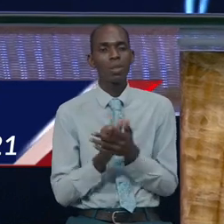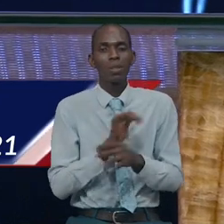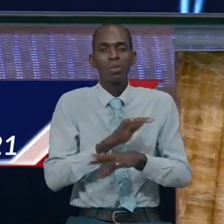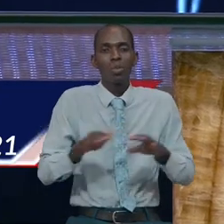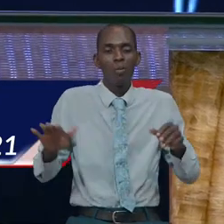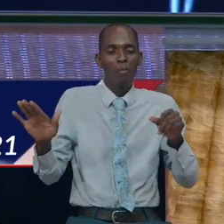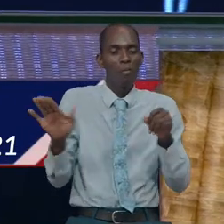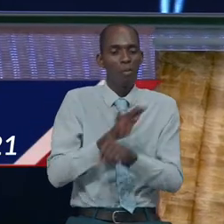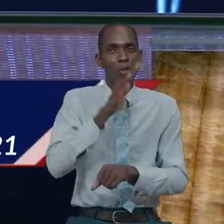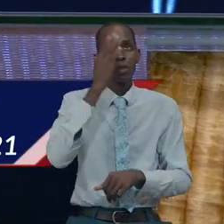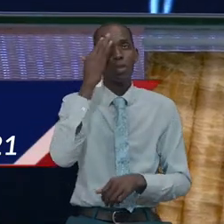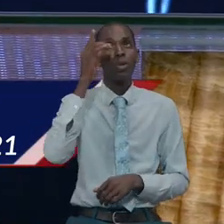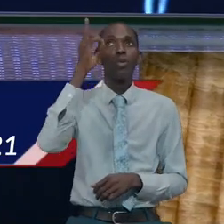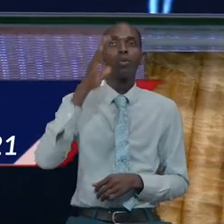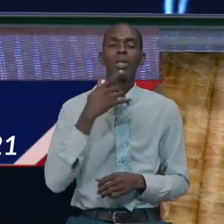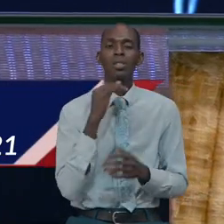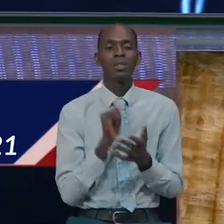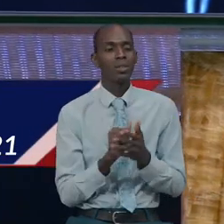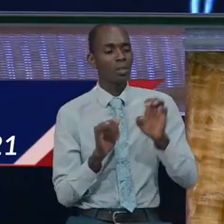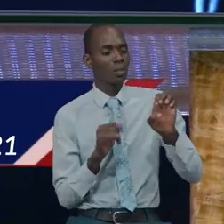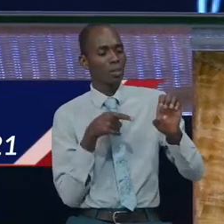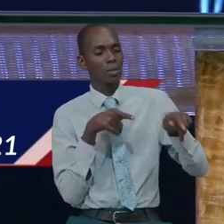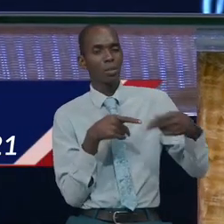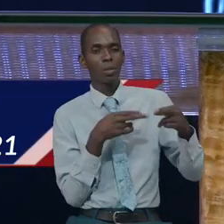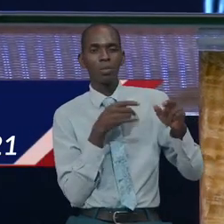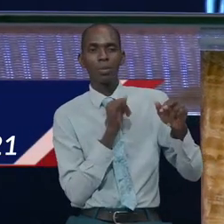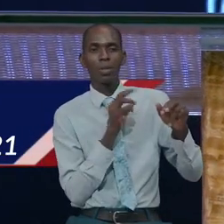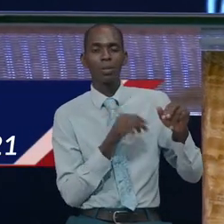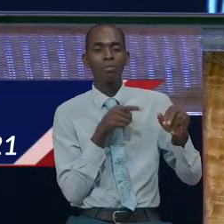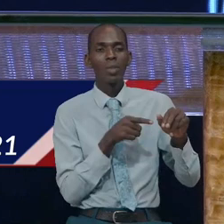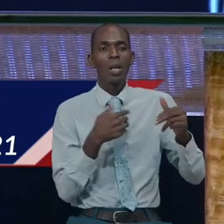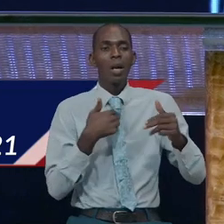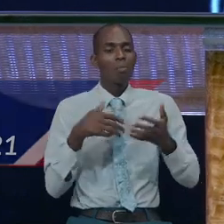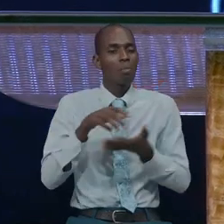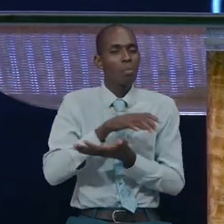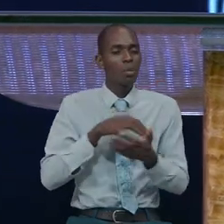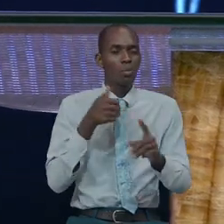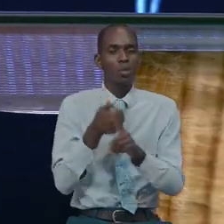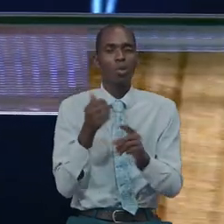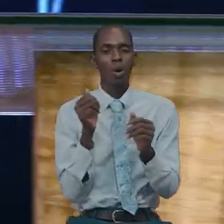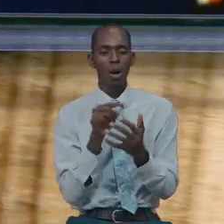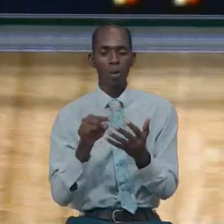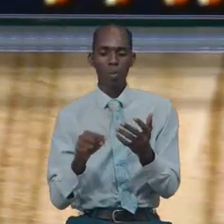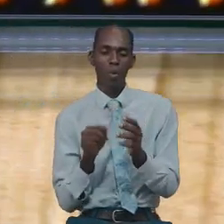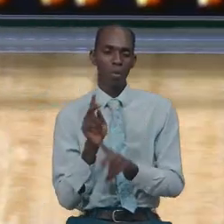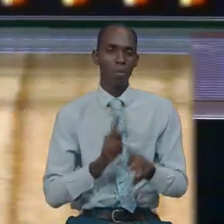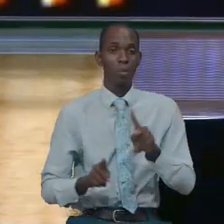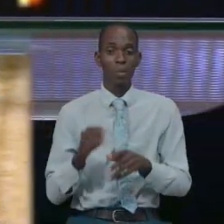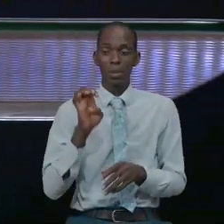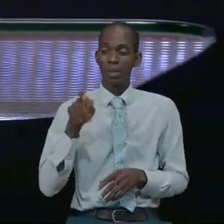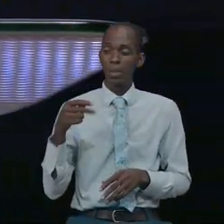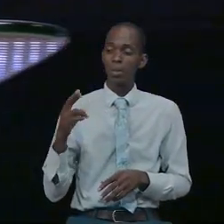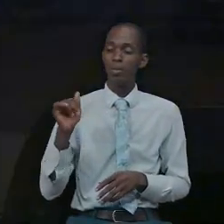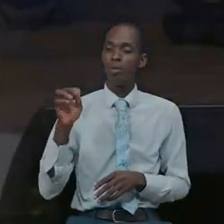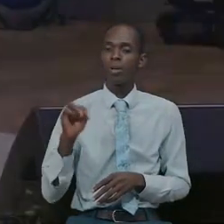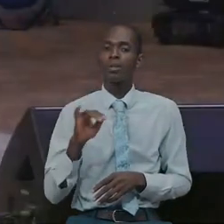know God. And it says Ephraim has mixed himself among the people. Ephraim is a